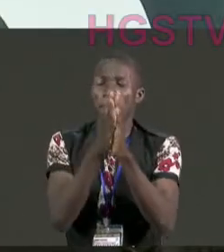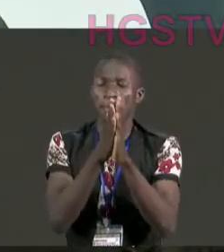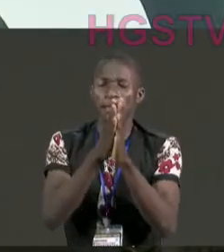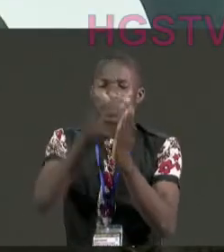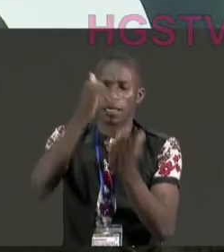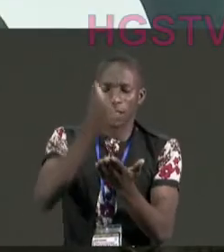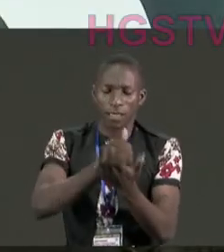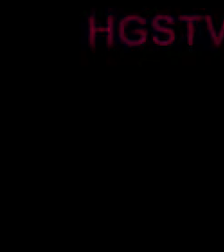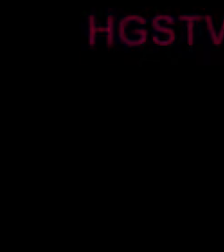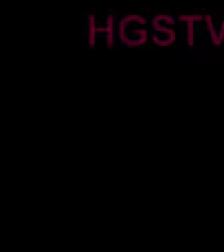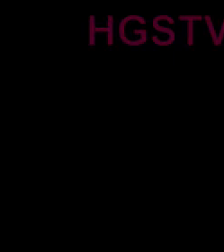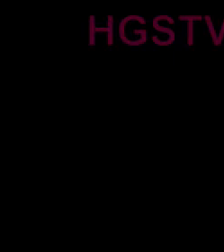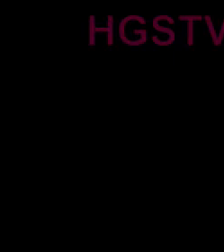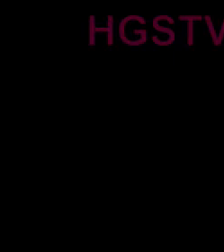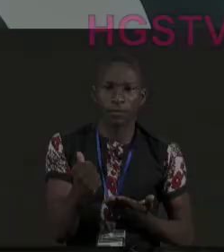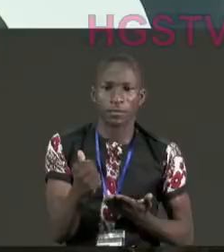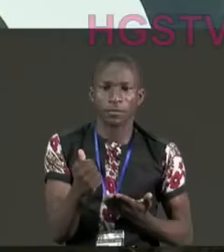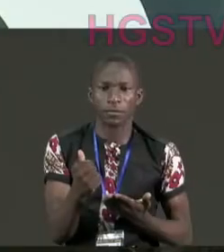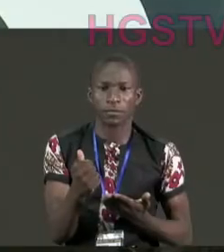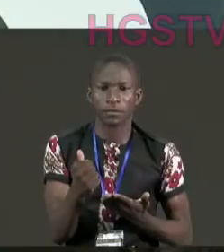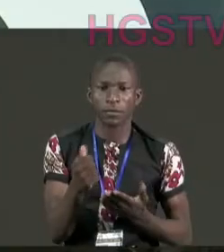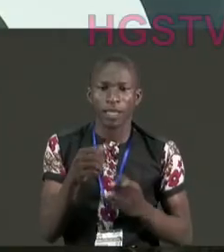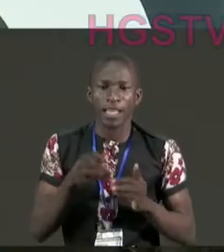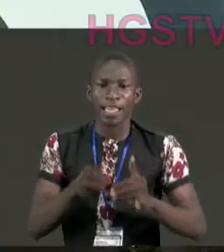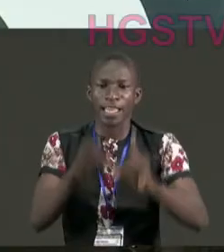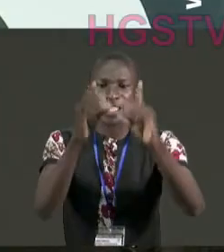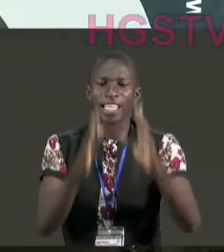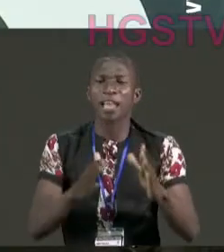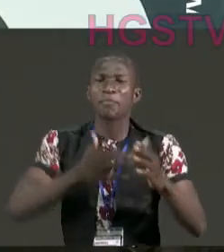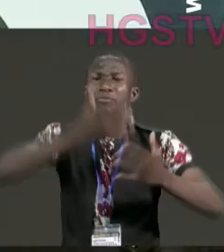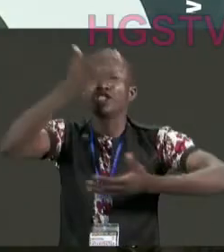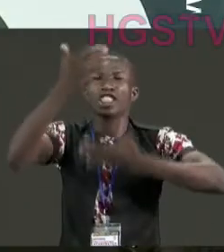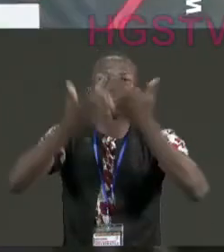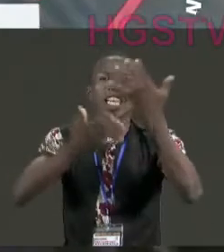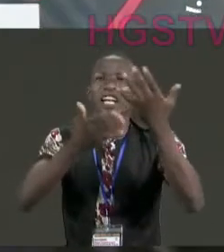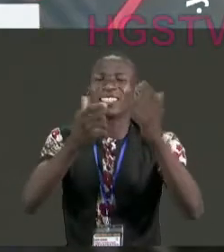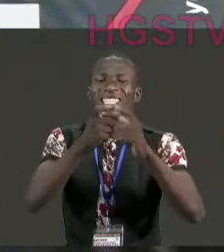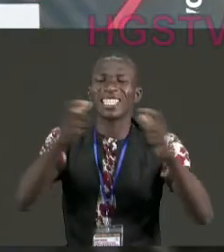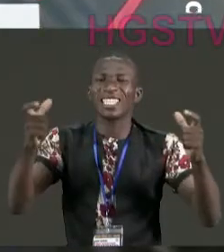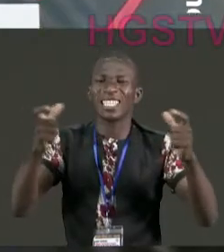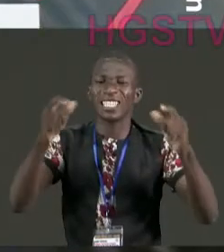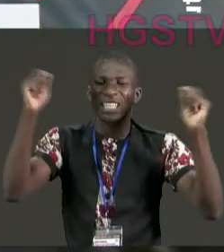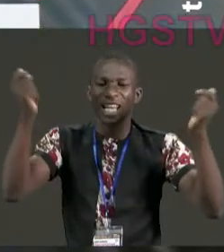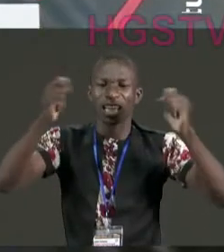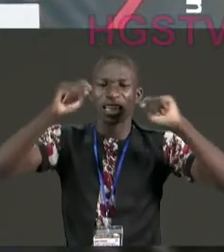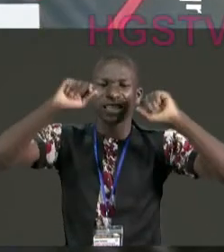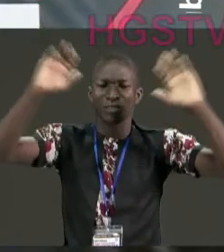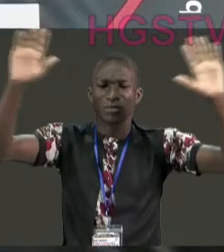Amen. Amen. Disciples, shout a great hallelujah. Hallelujah.